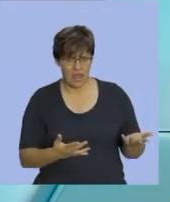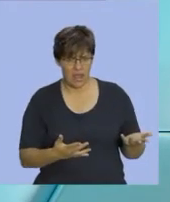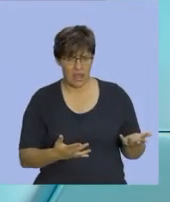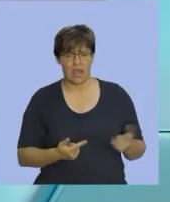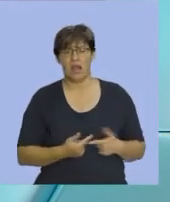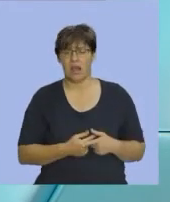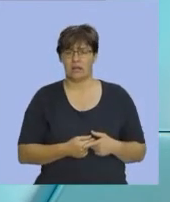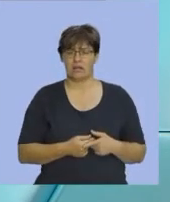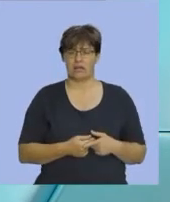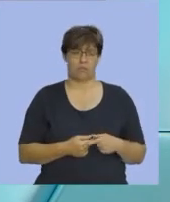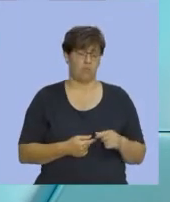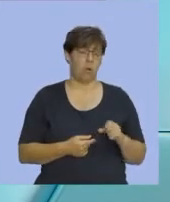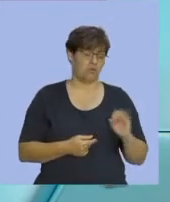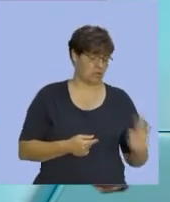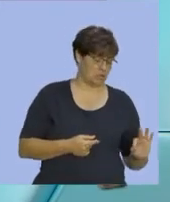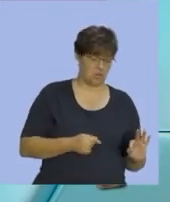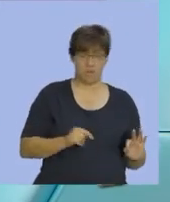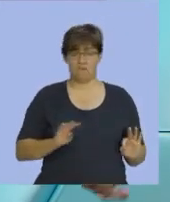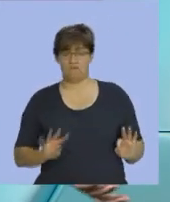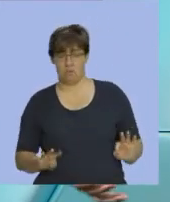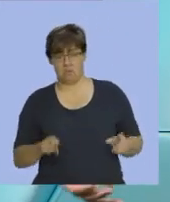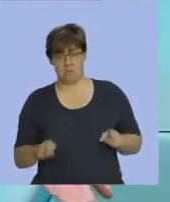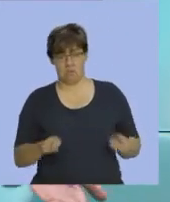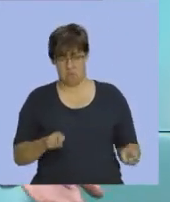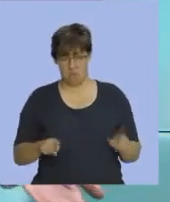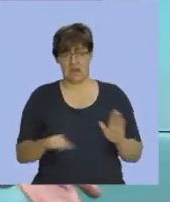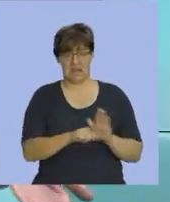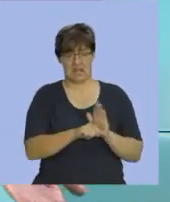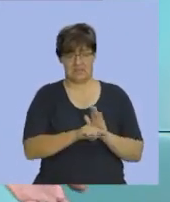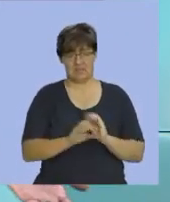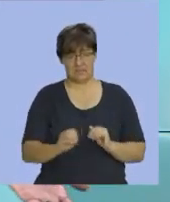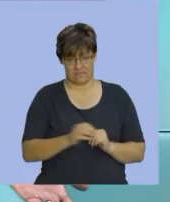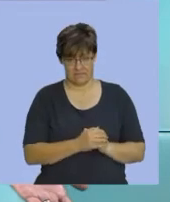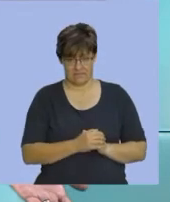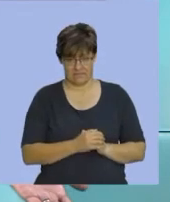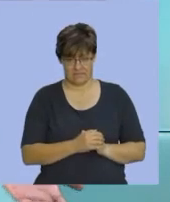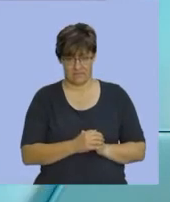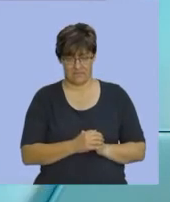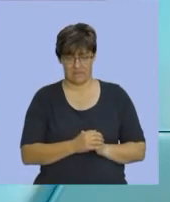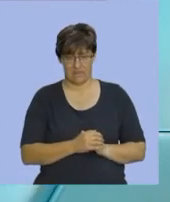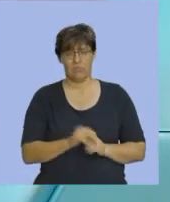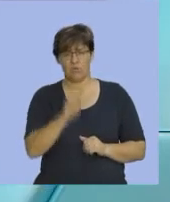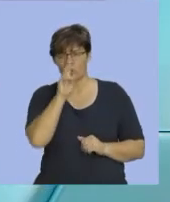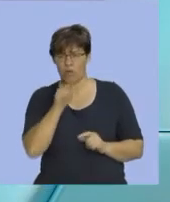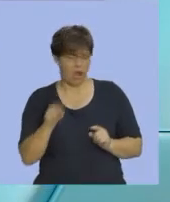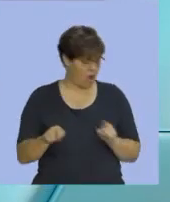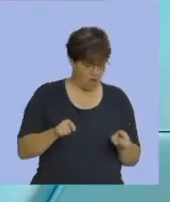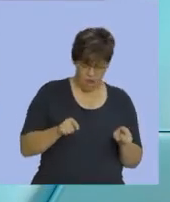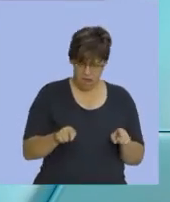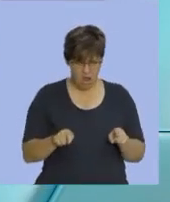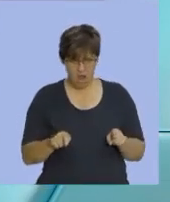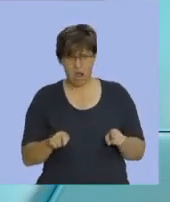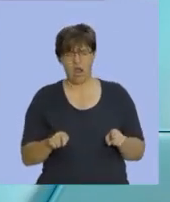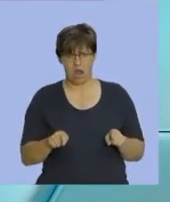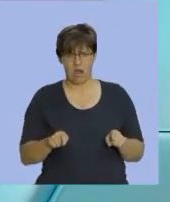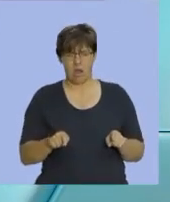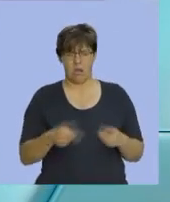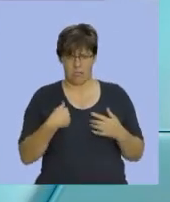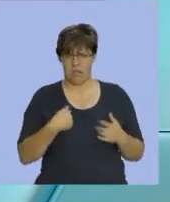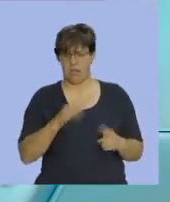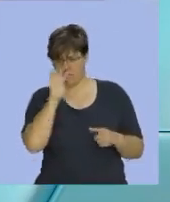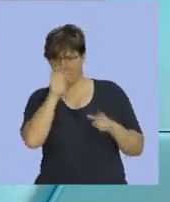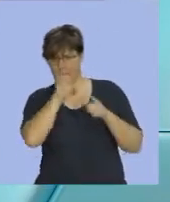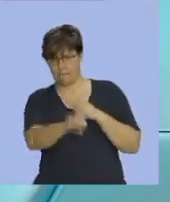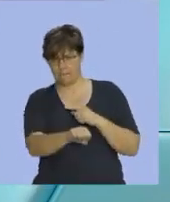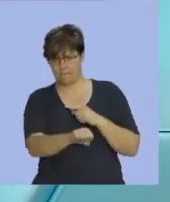negative? Either in quadrant number 3 or in quadrant number 4, right? So you look at which one between the